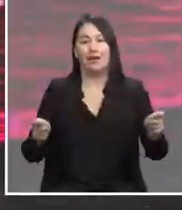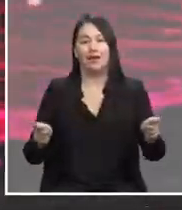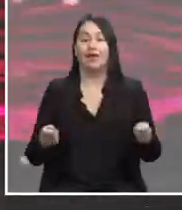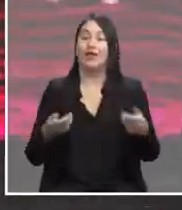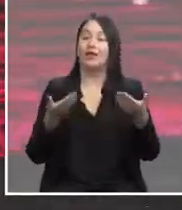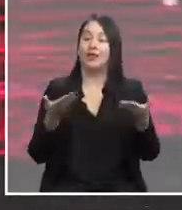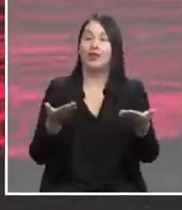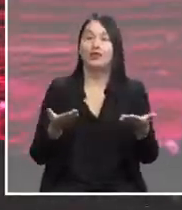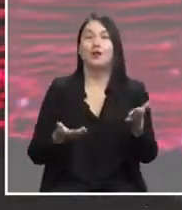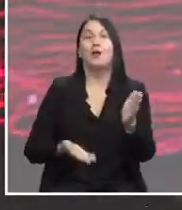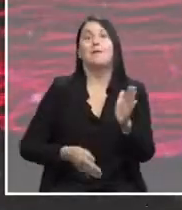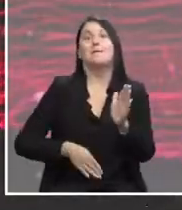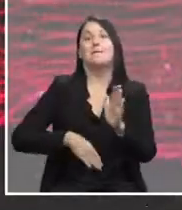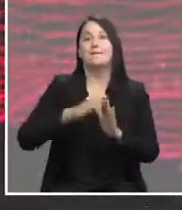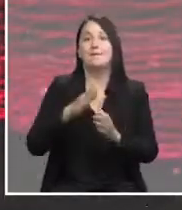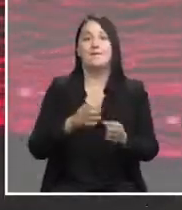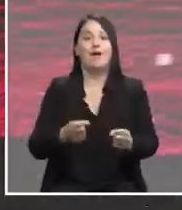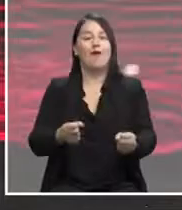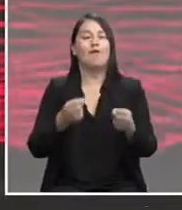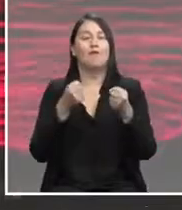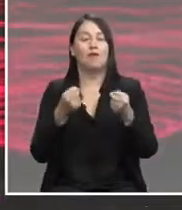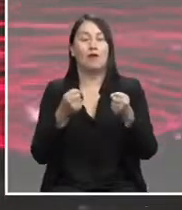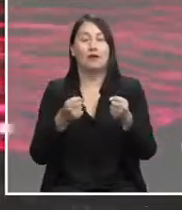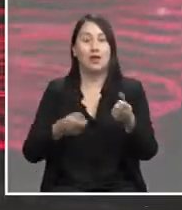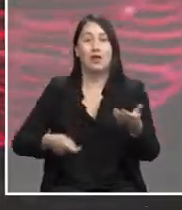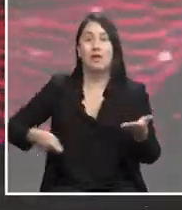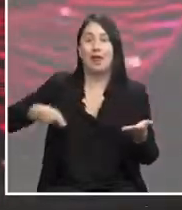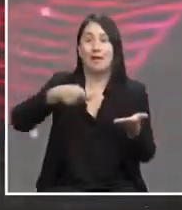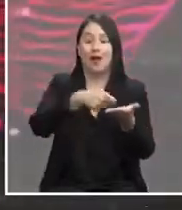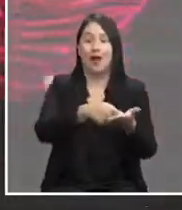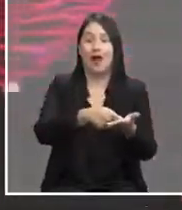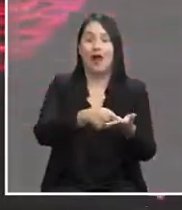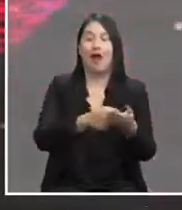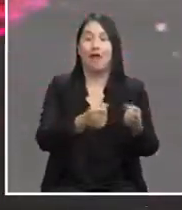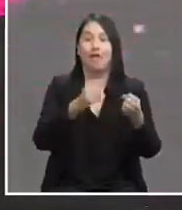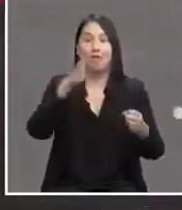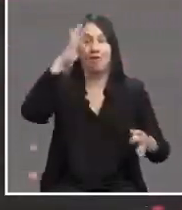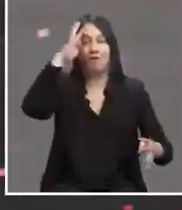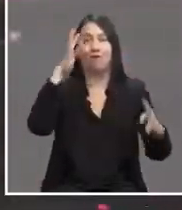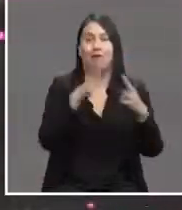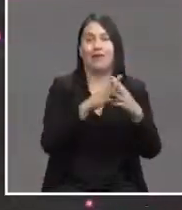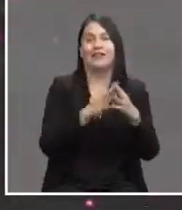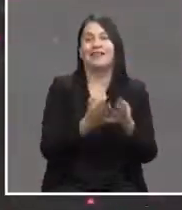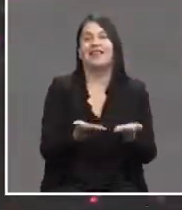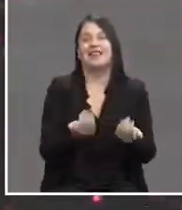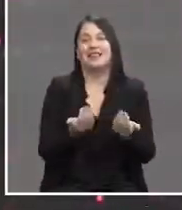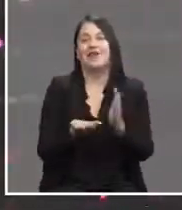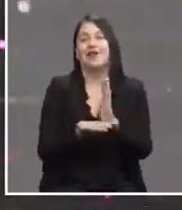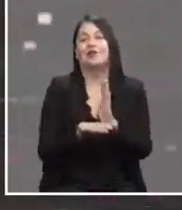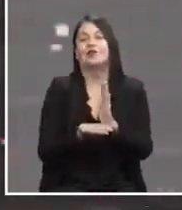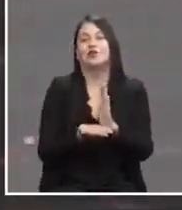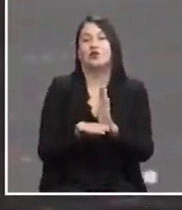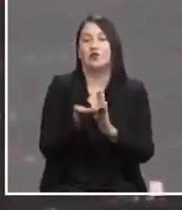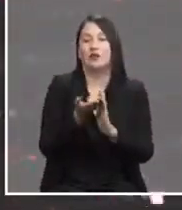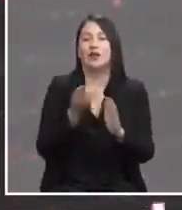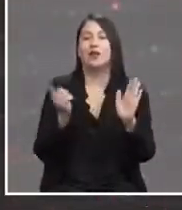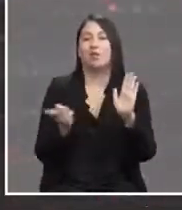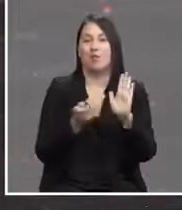to do that, they have to raise taxes. And the beginning of these official